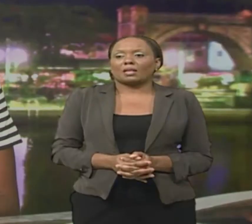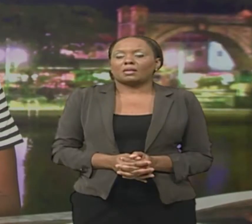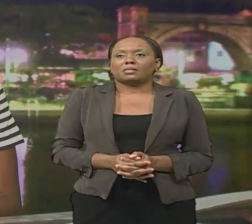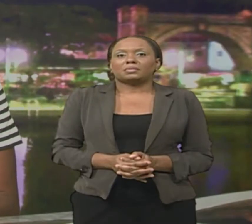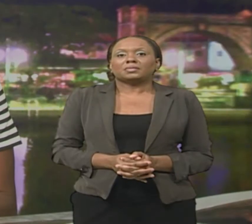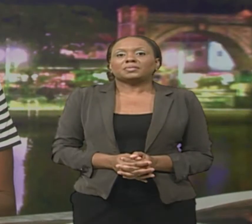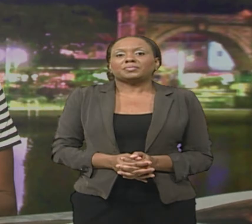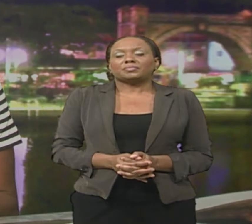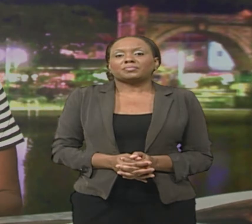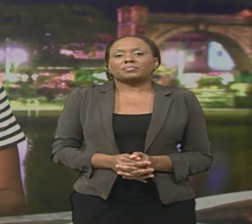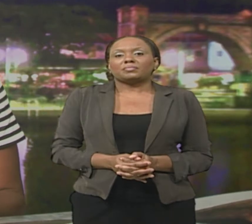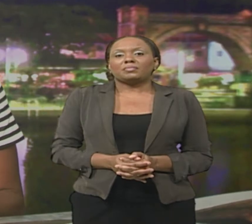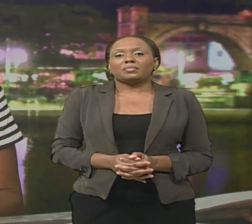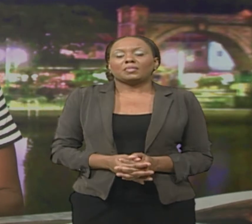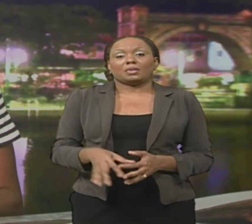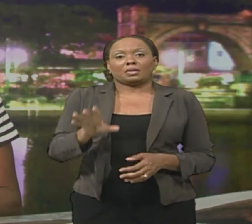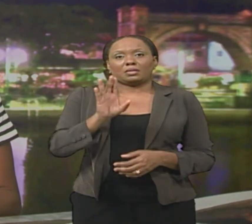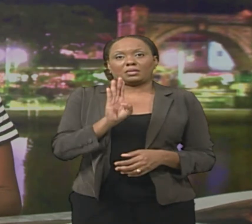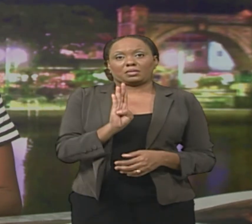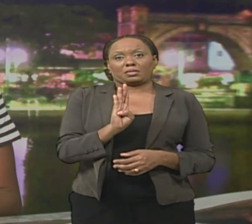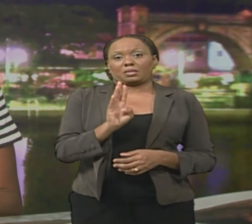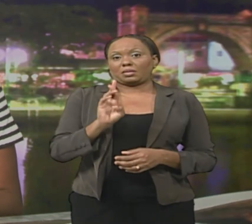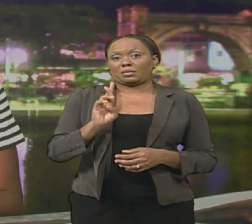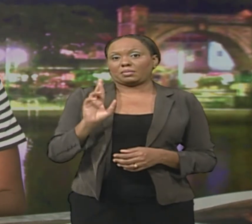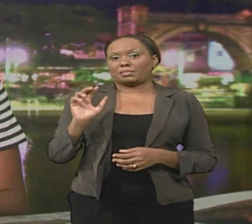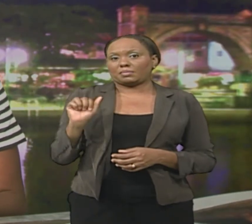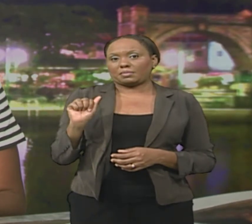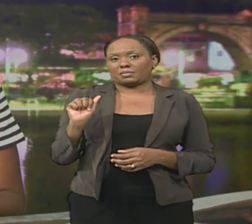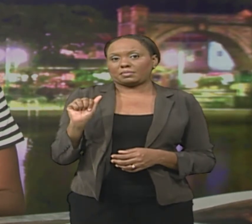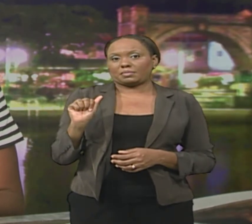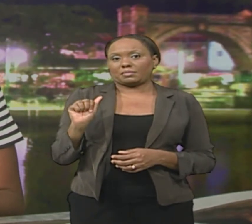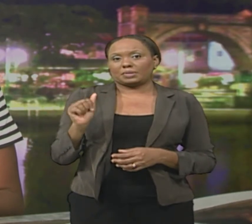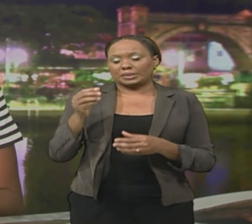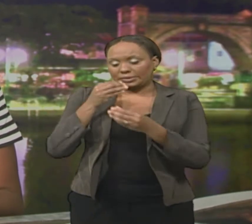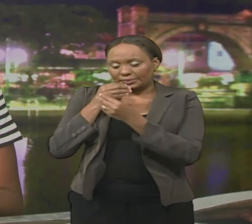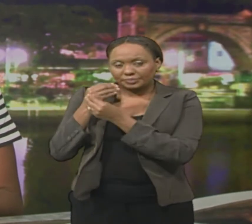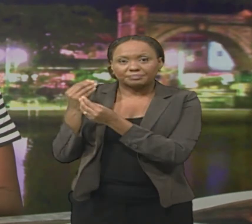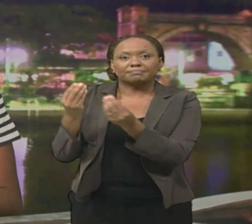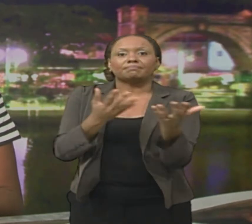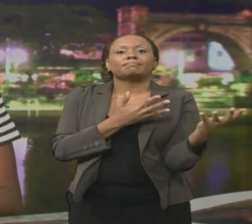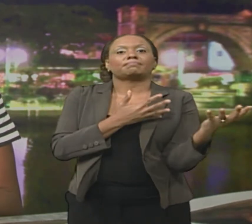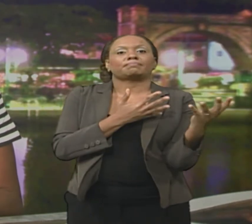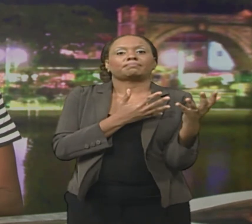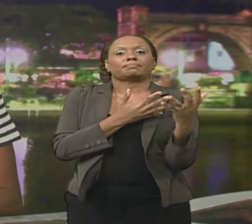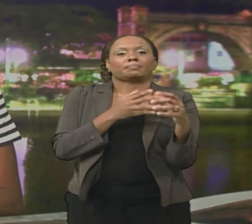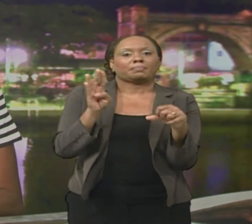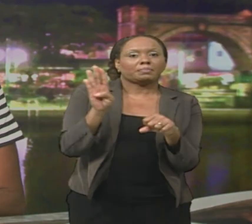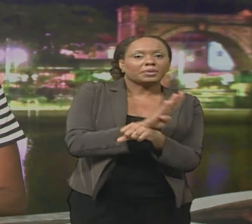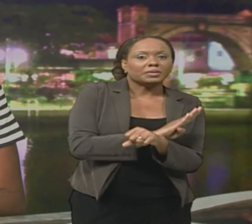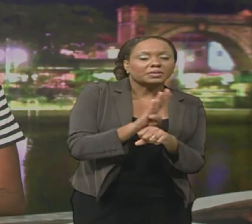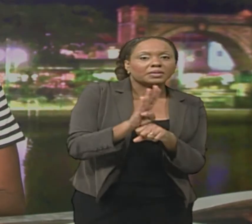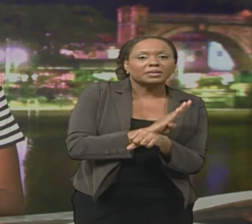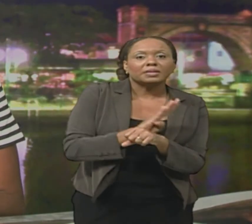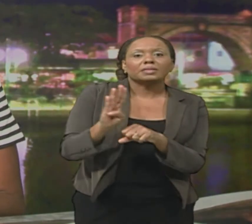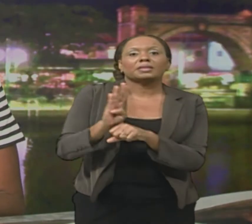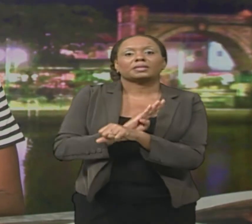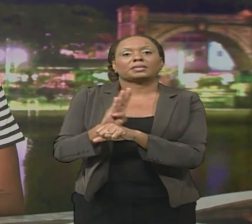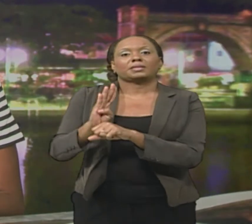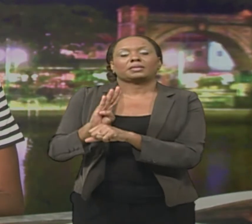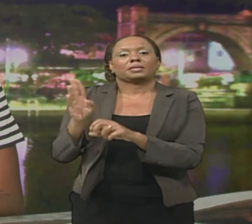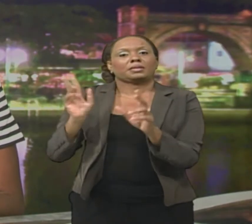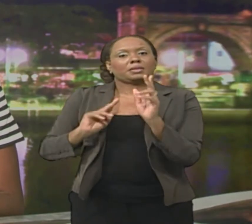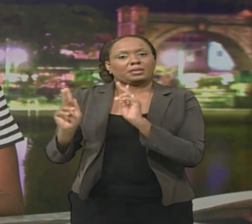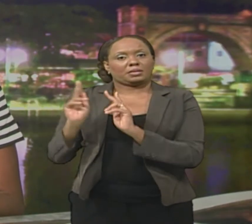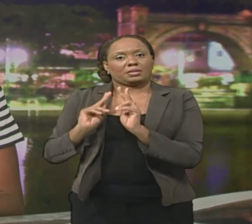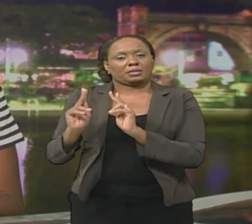entities. The Barbados Revenue Authority is informing its corporate and business taxpayers of an extension